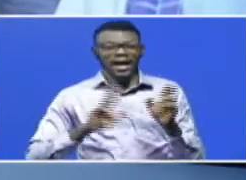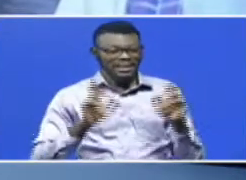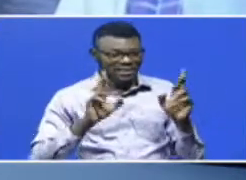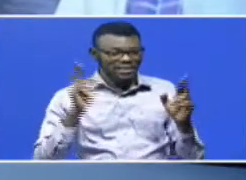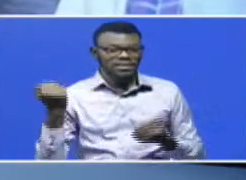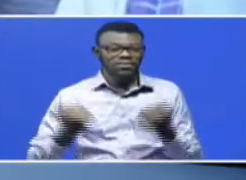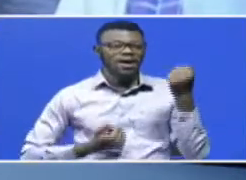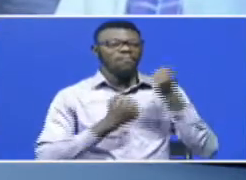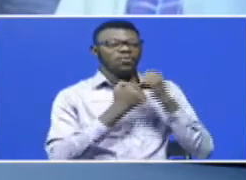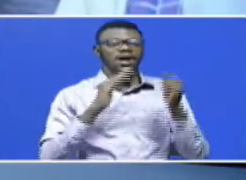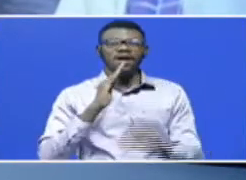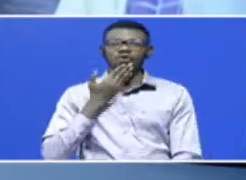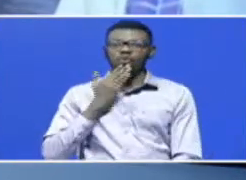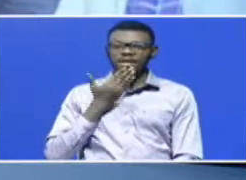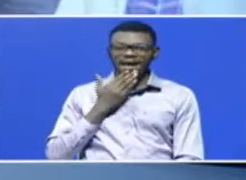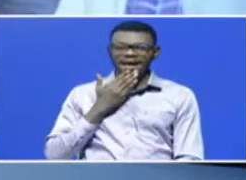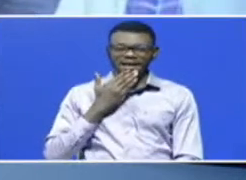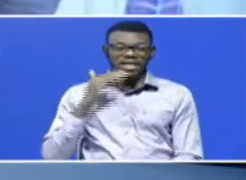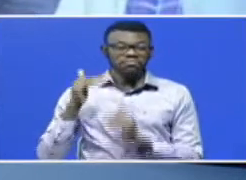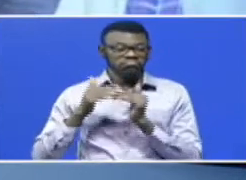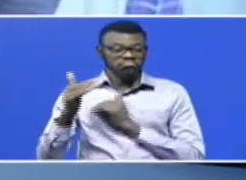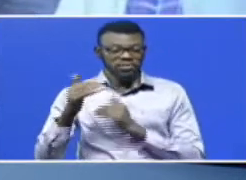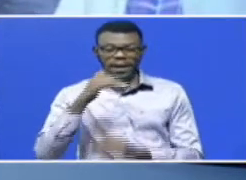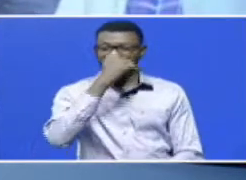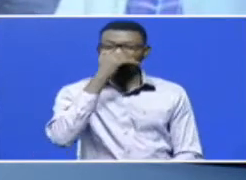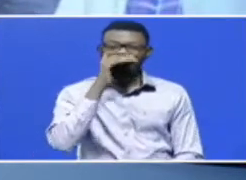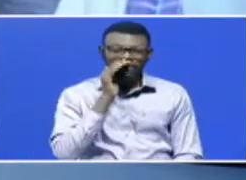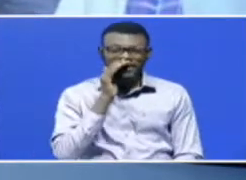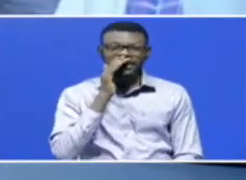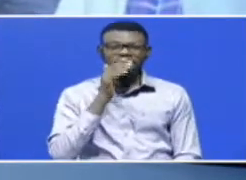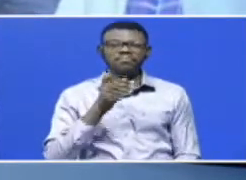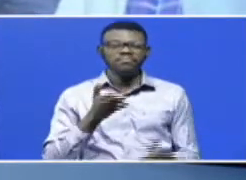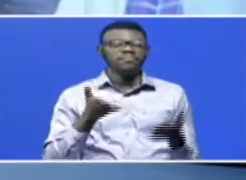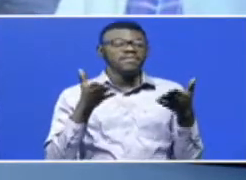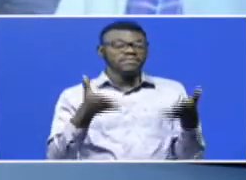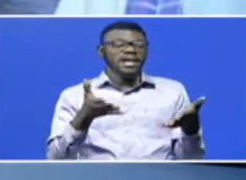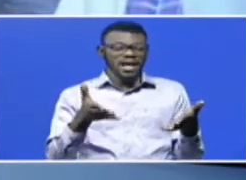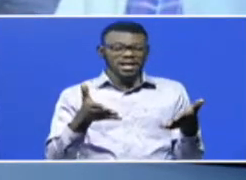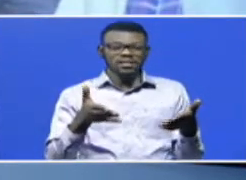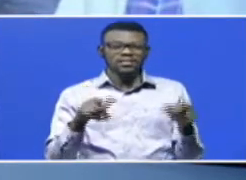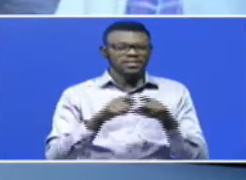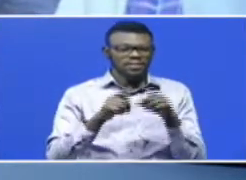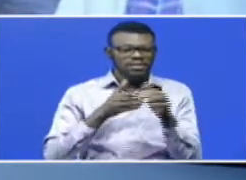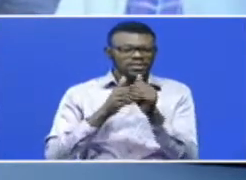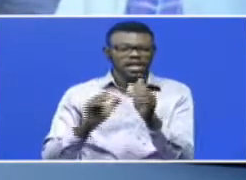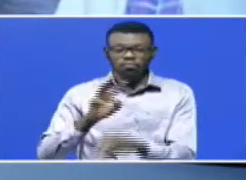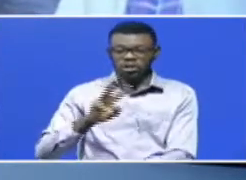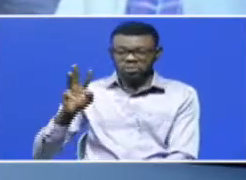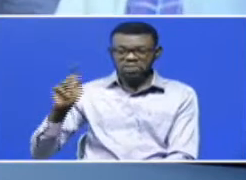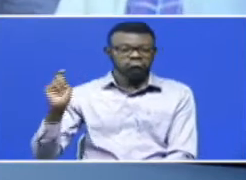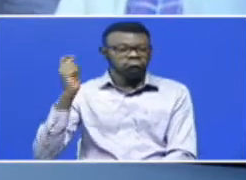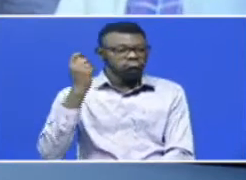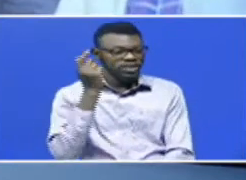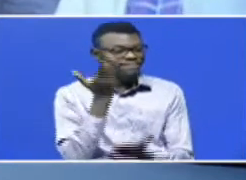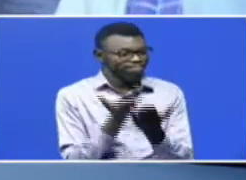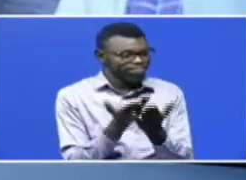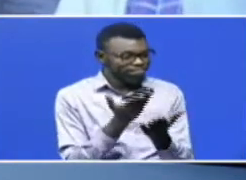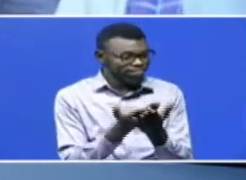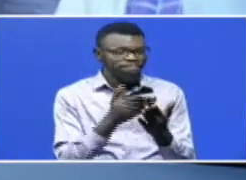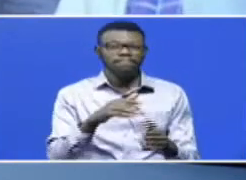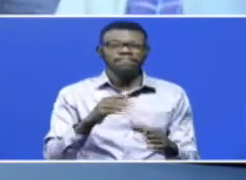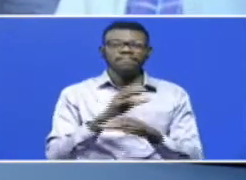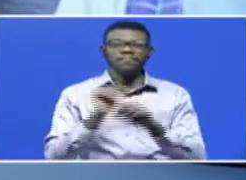the community, notably ANC leader Musalia Mudavadi. At the same time, leaders from Western region have called on President Kenyatta